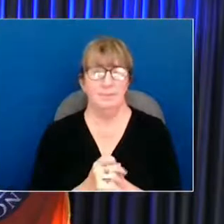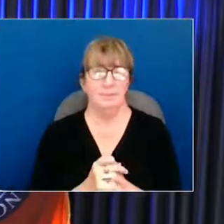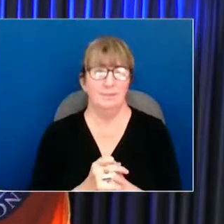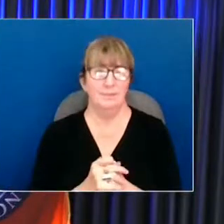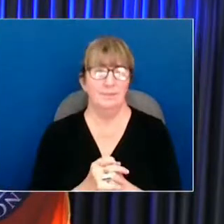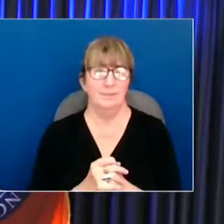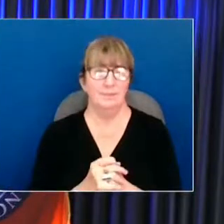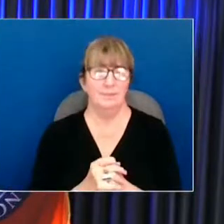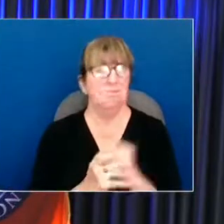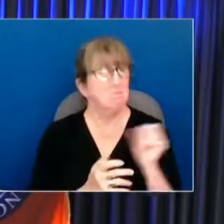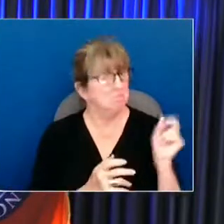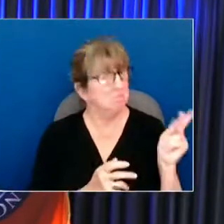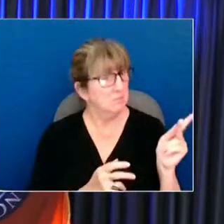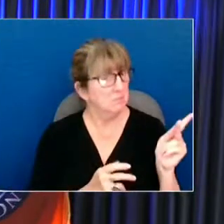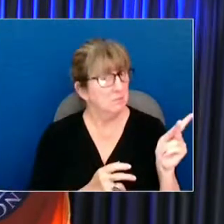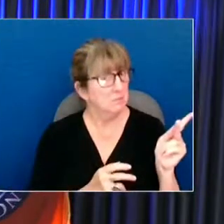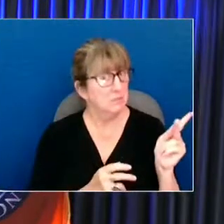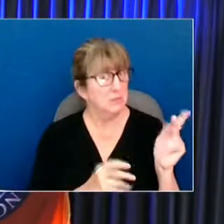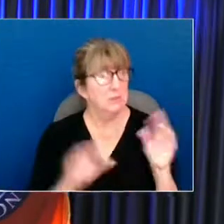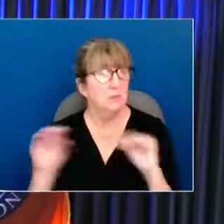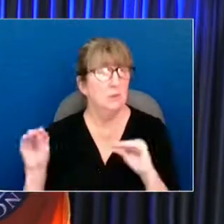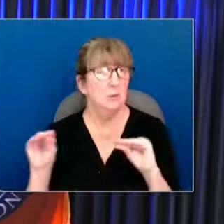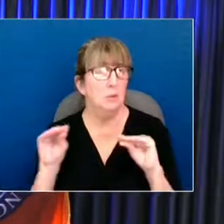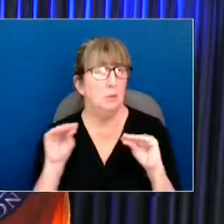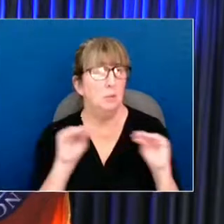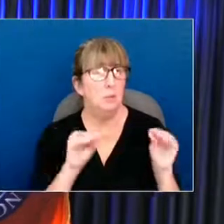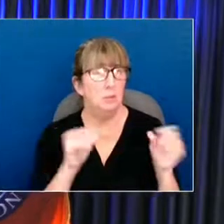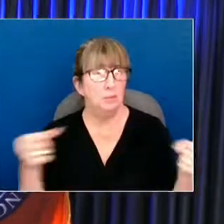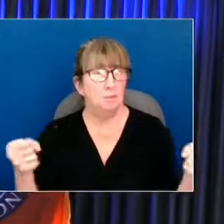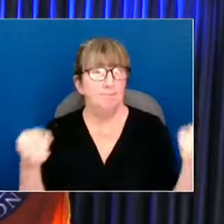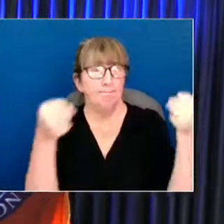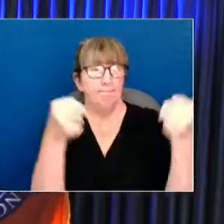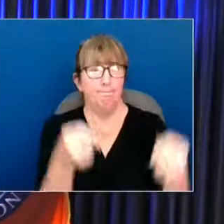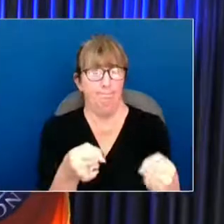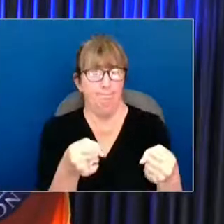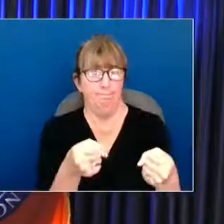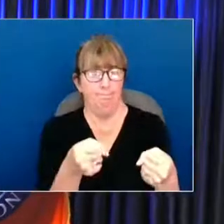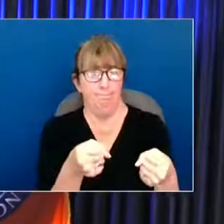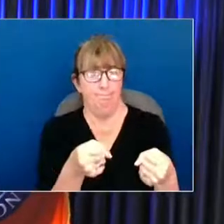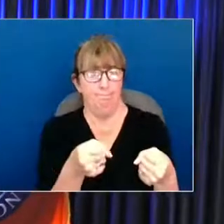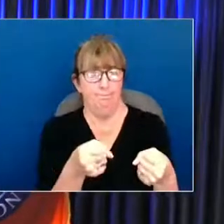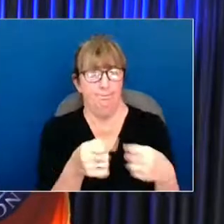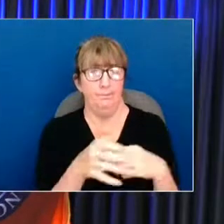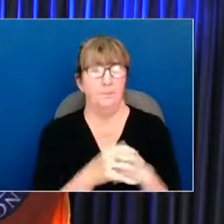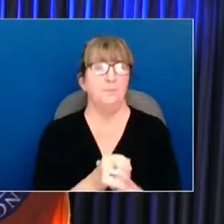Okay, and I'm moving them closer to each other, right? Correct. So this goes Yeah. further up.